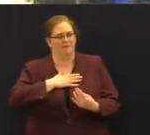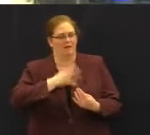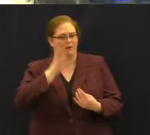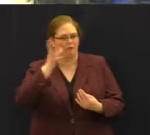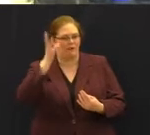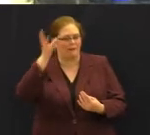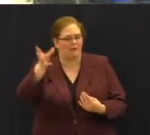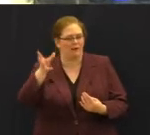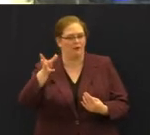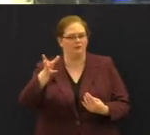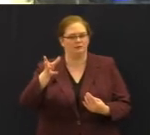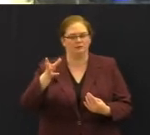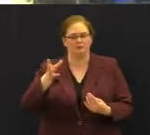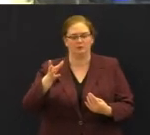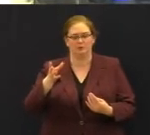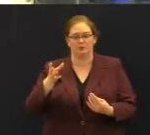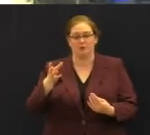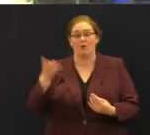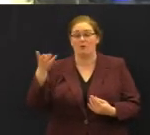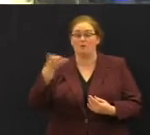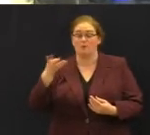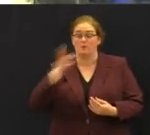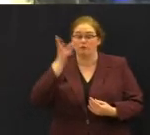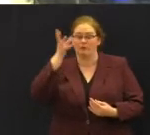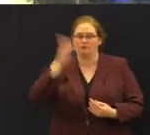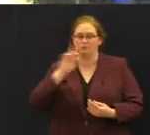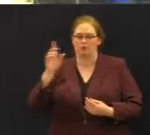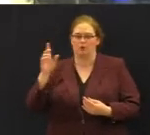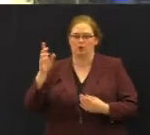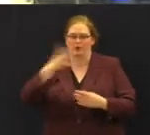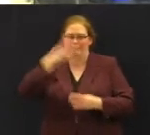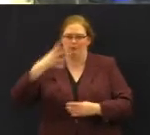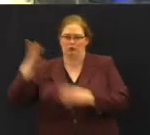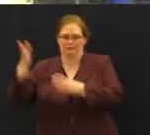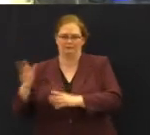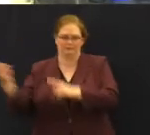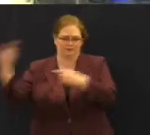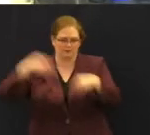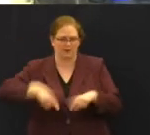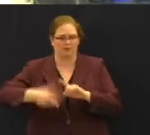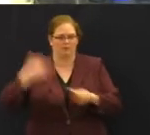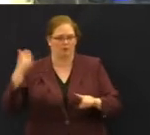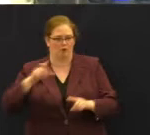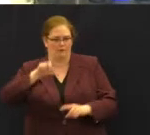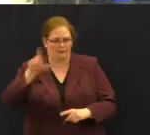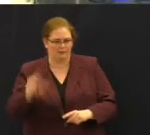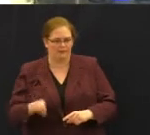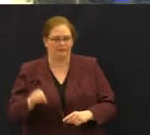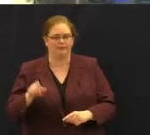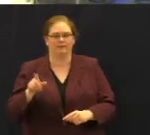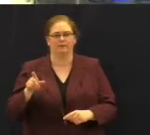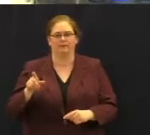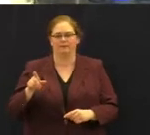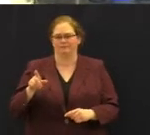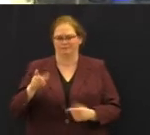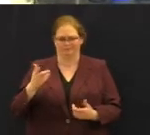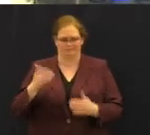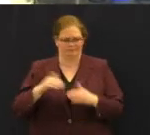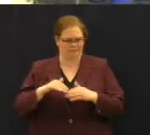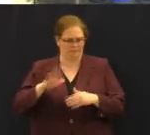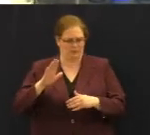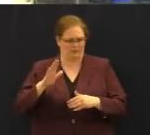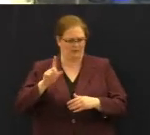grandparents, who all four of them were immigrants. All four came from Italy well over 100 years